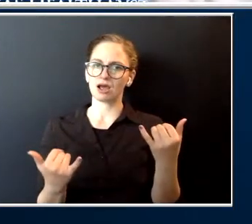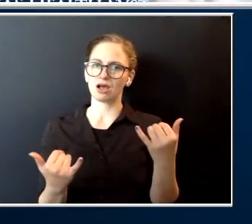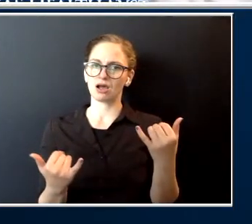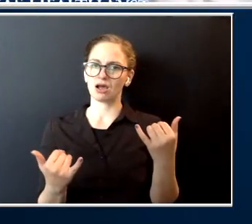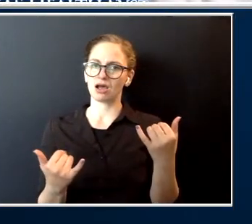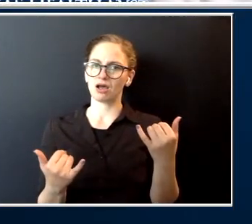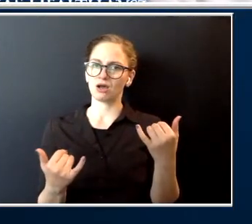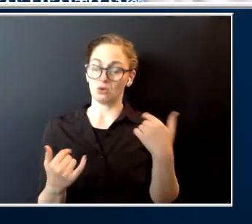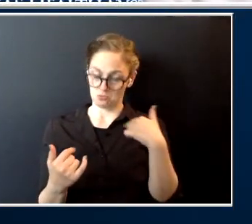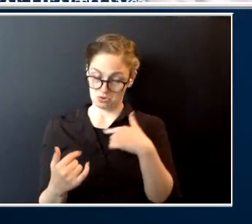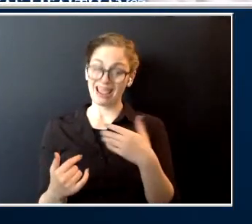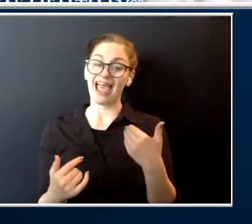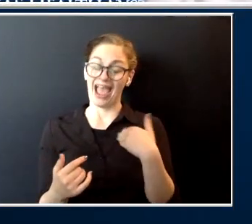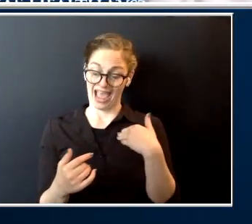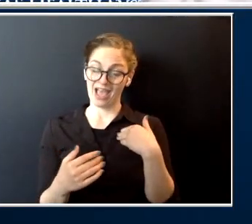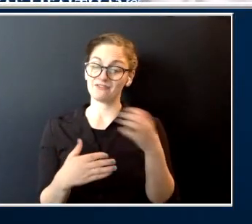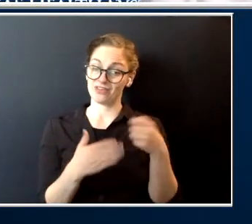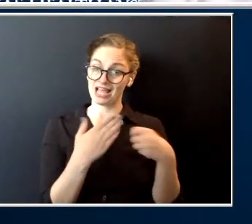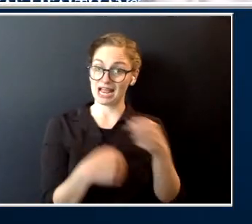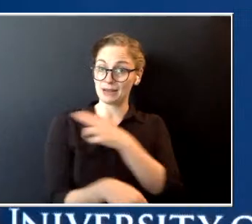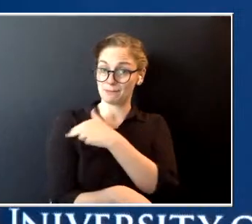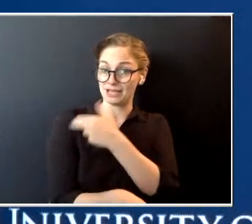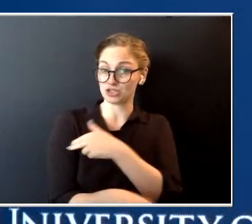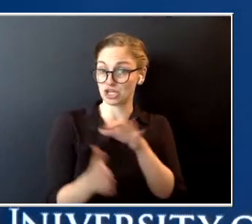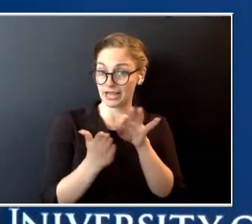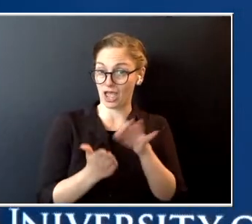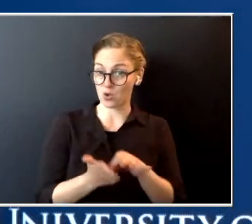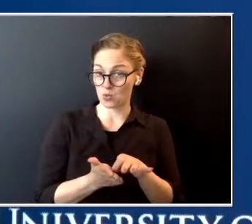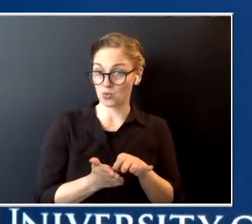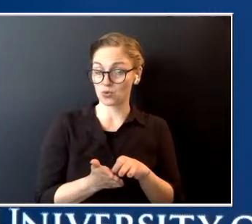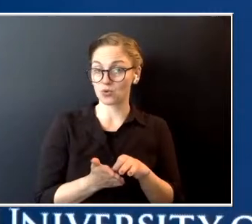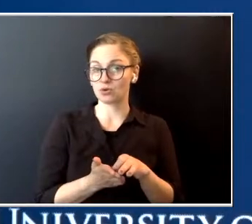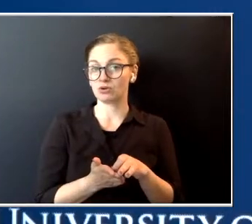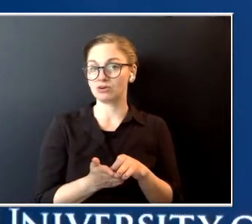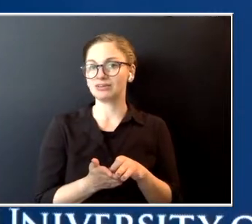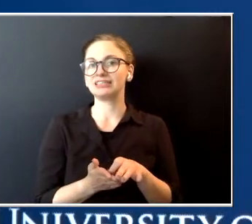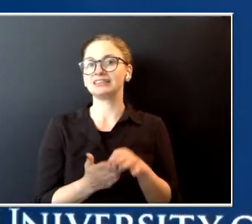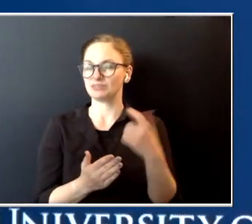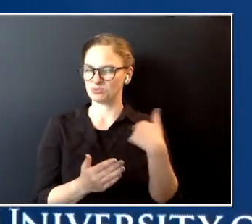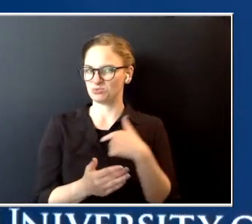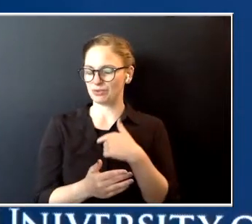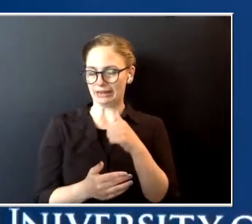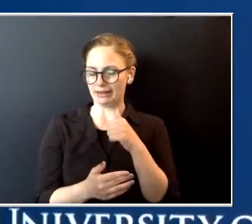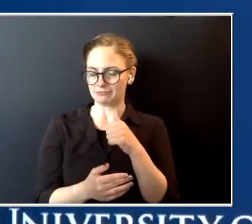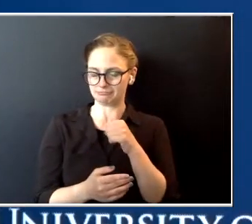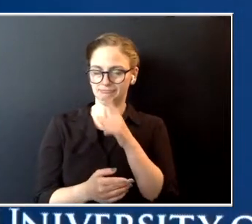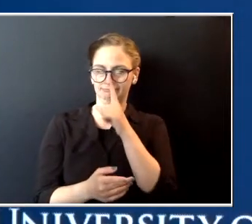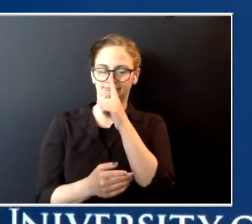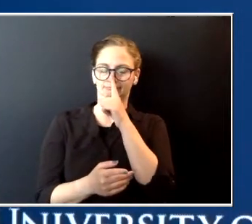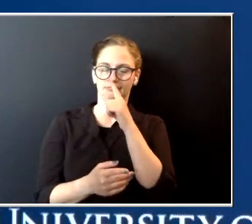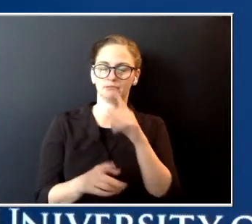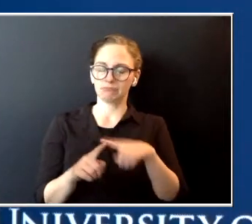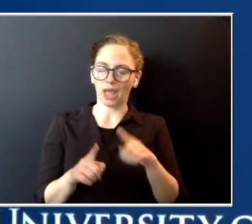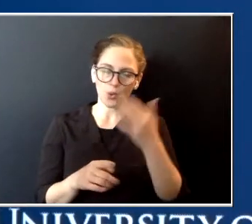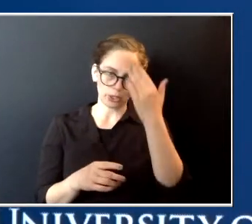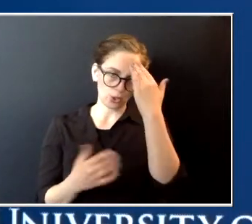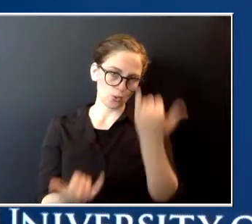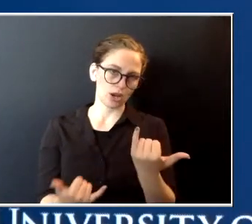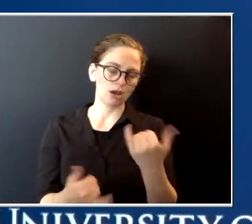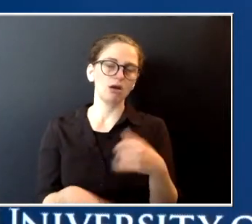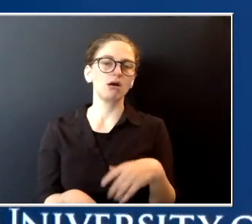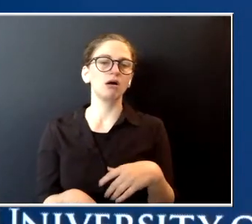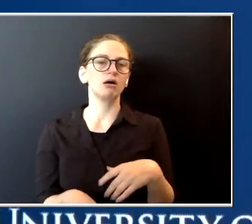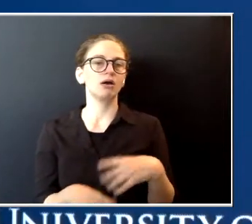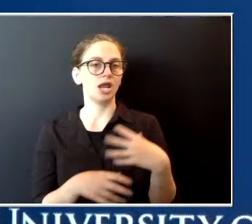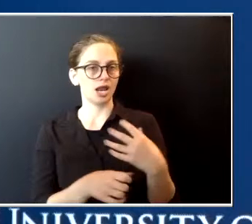know now. We were able to get the information from one of my infection prevention